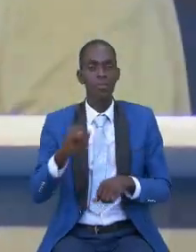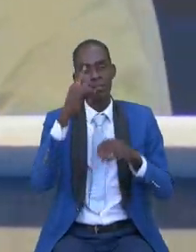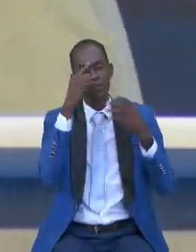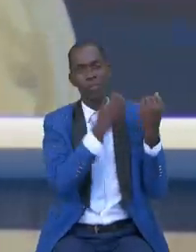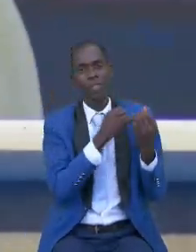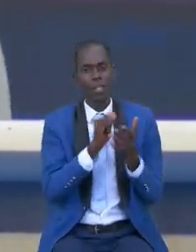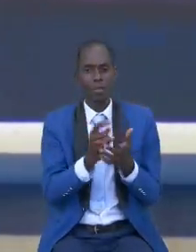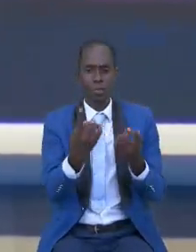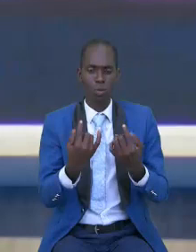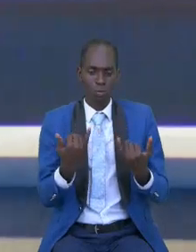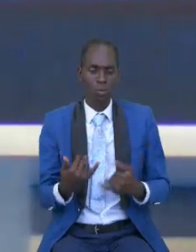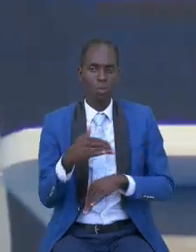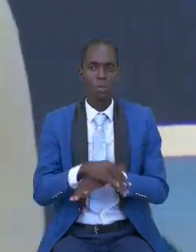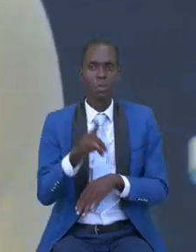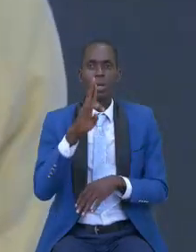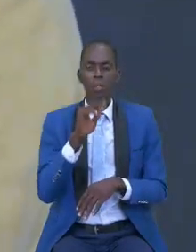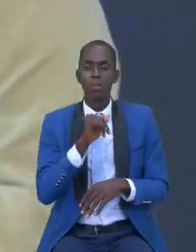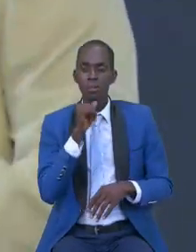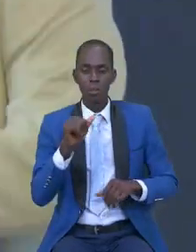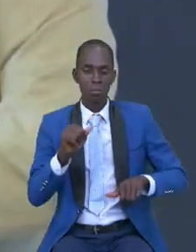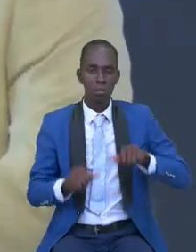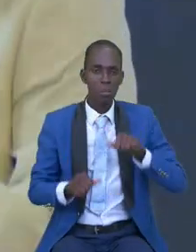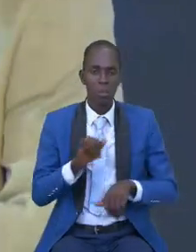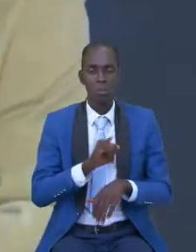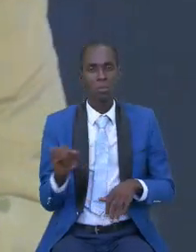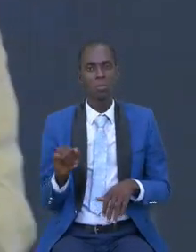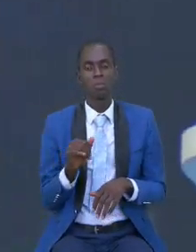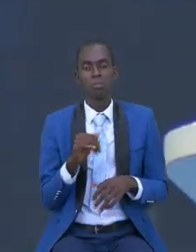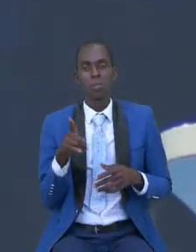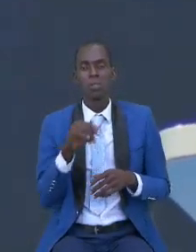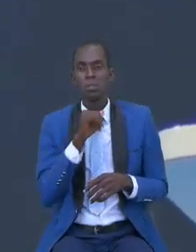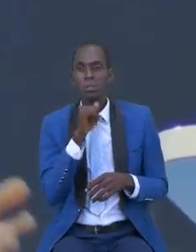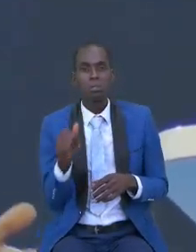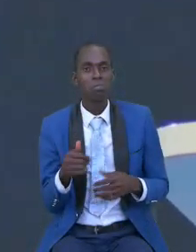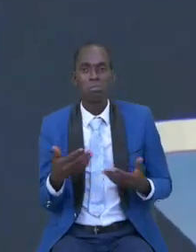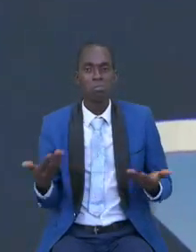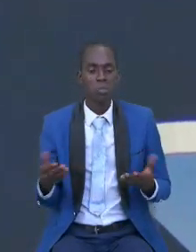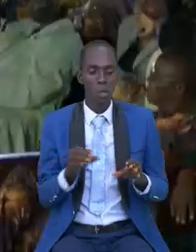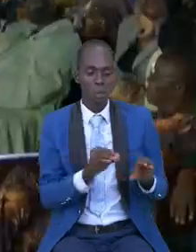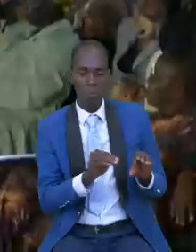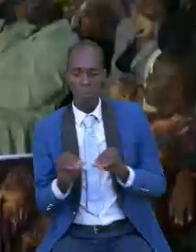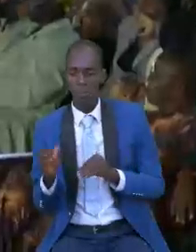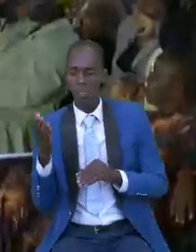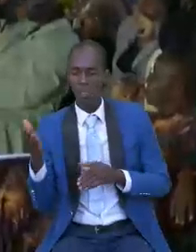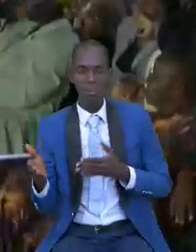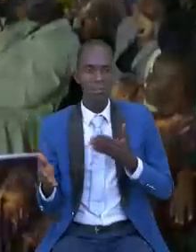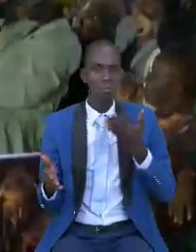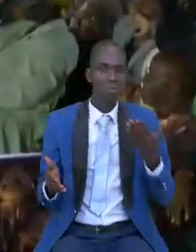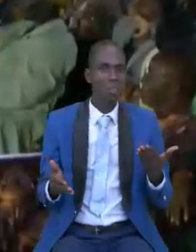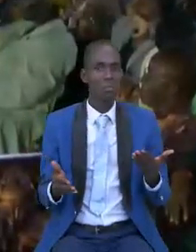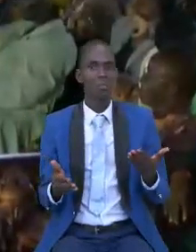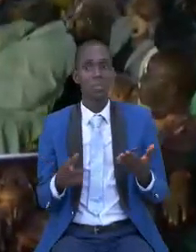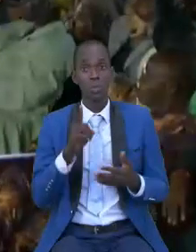come tonight, you are not wavering, you are not doubting, you are not moving here and there. You